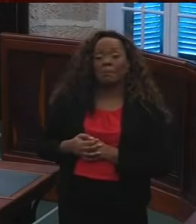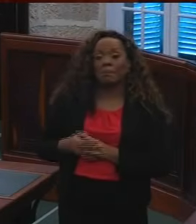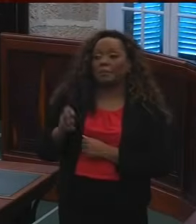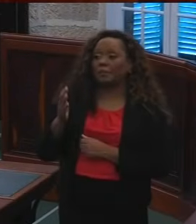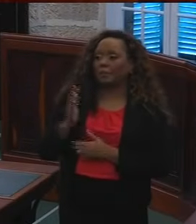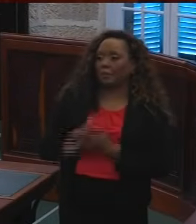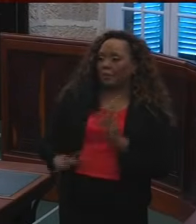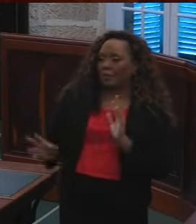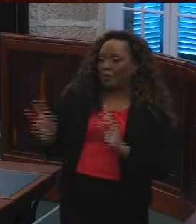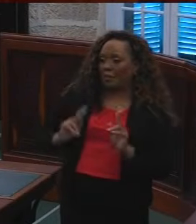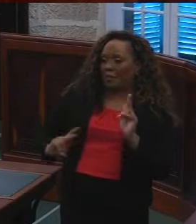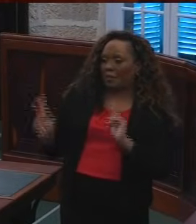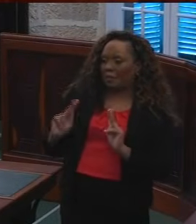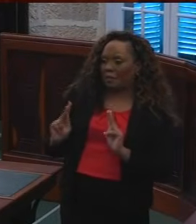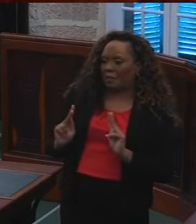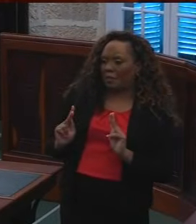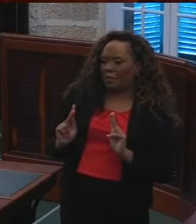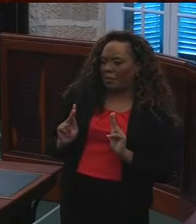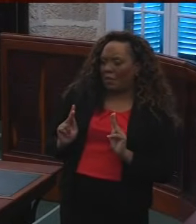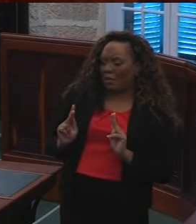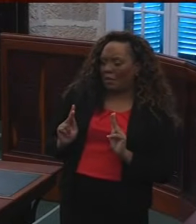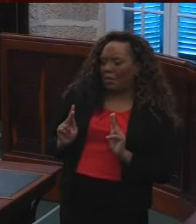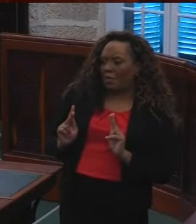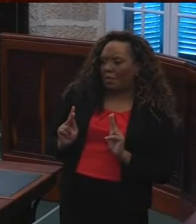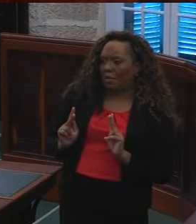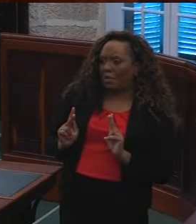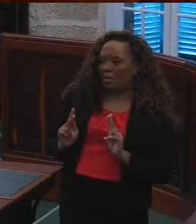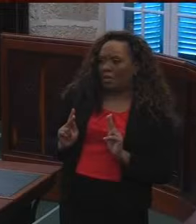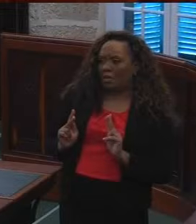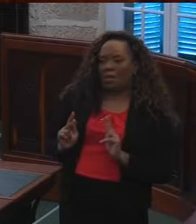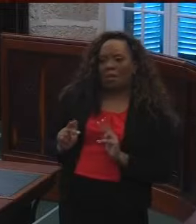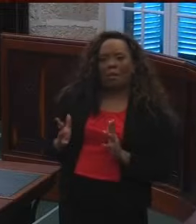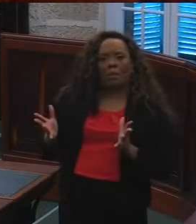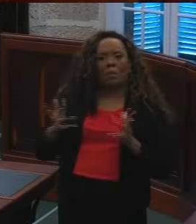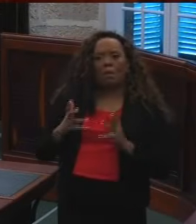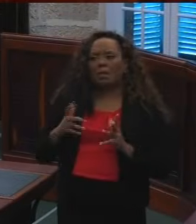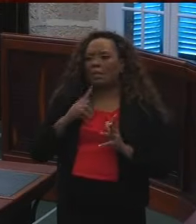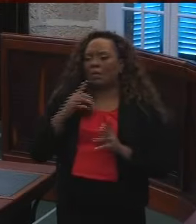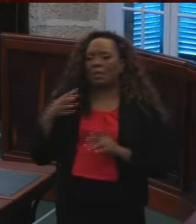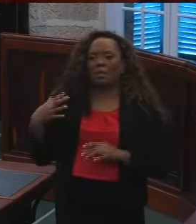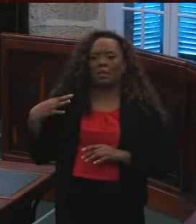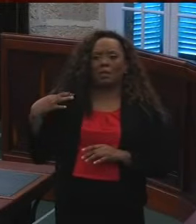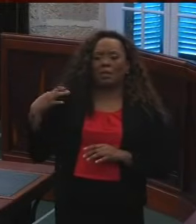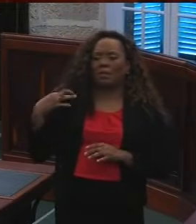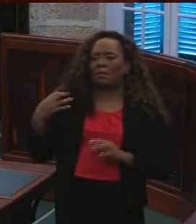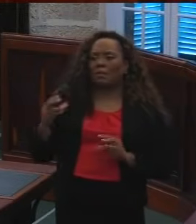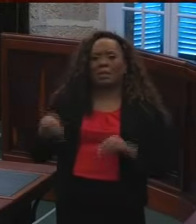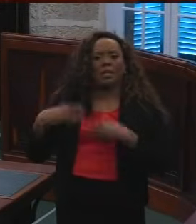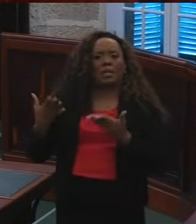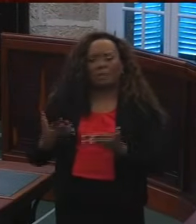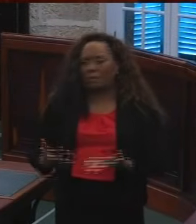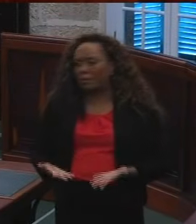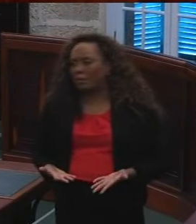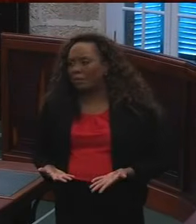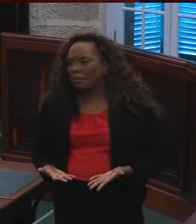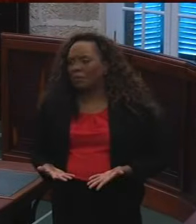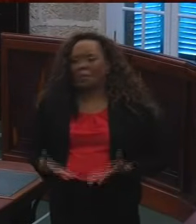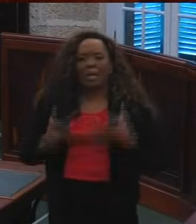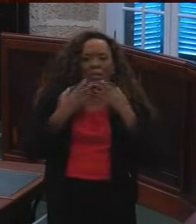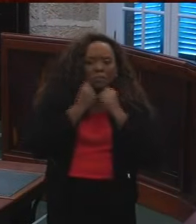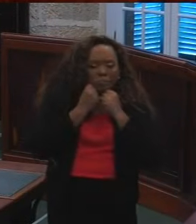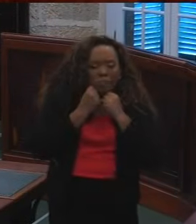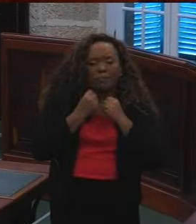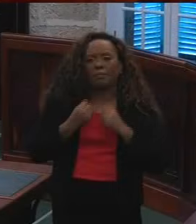a sense of philanthropy, a sense of care, love, and